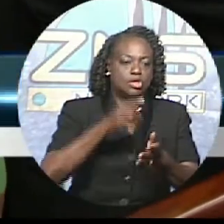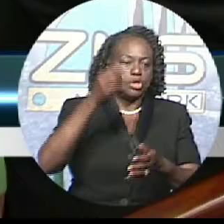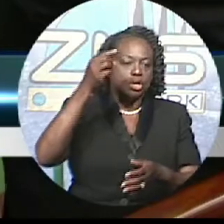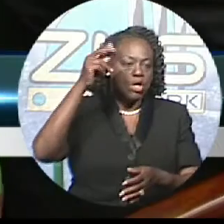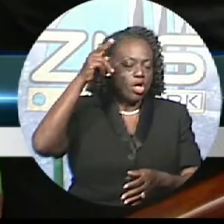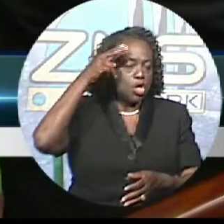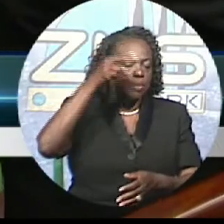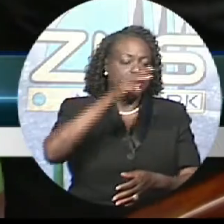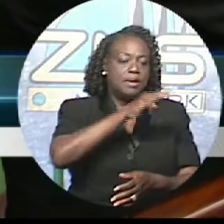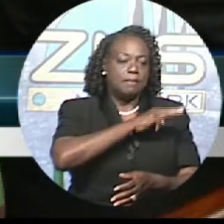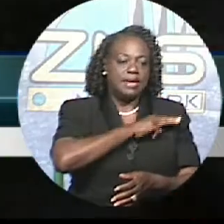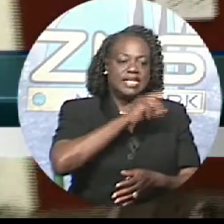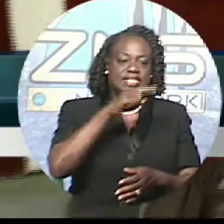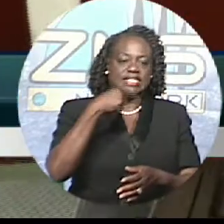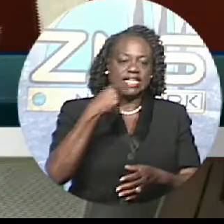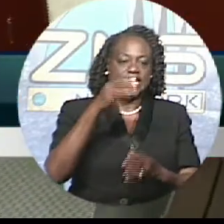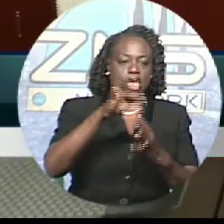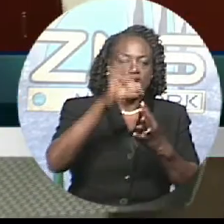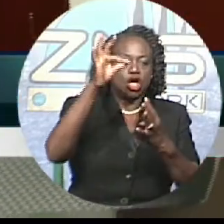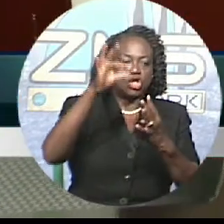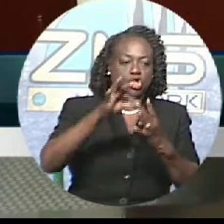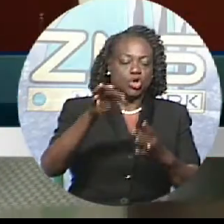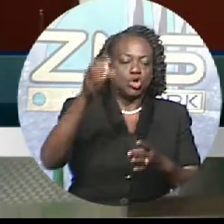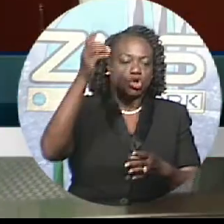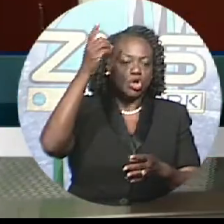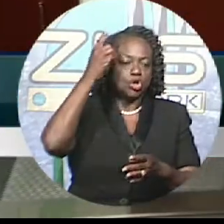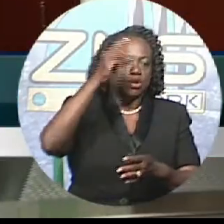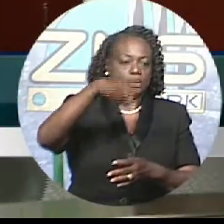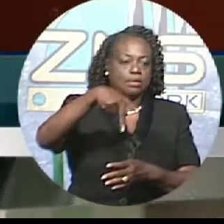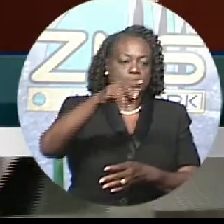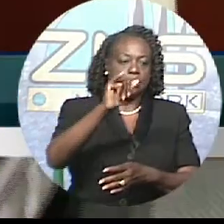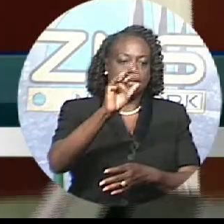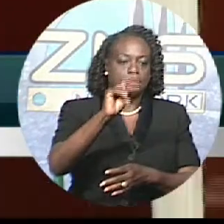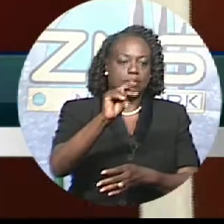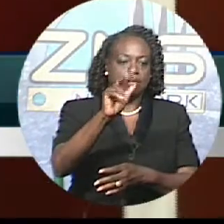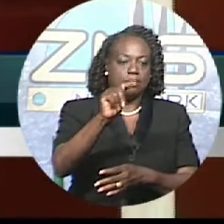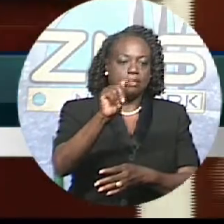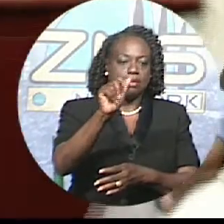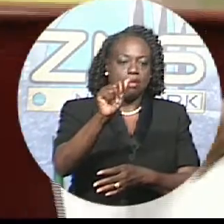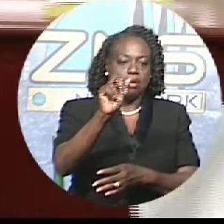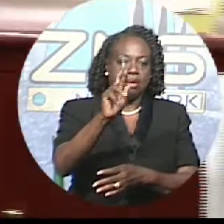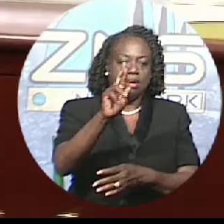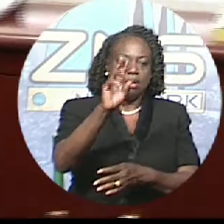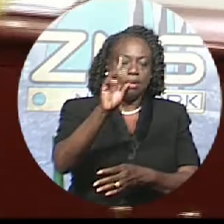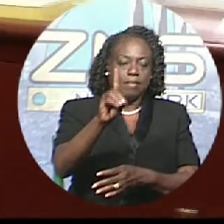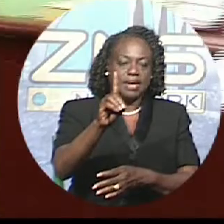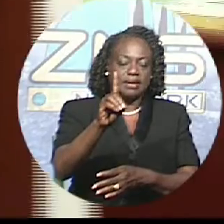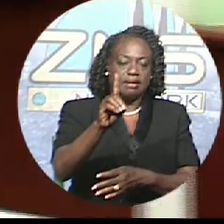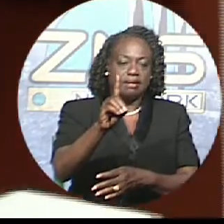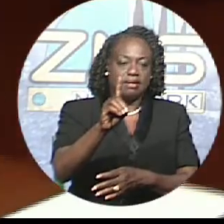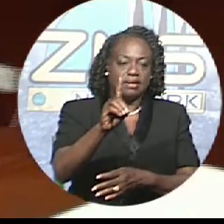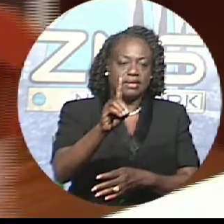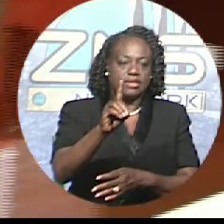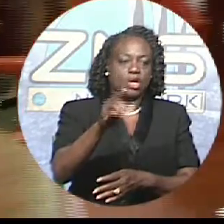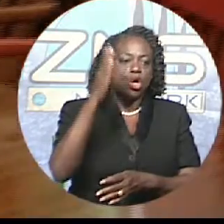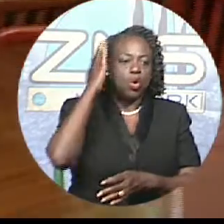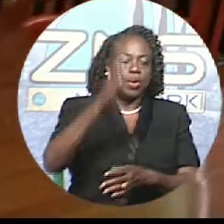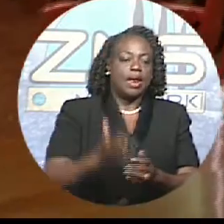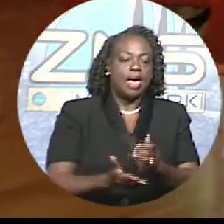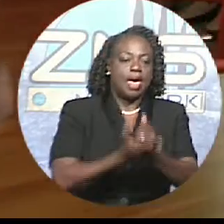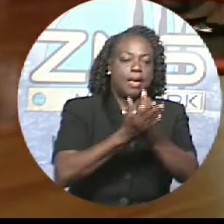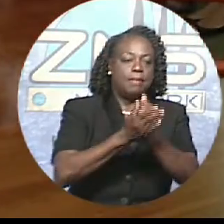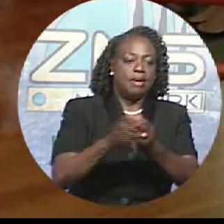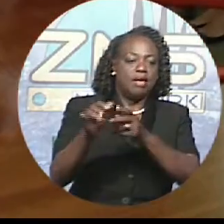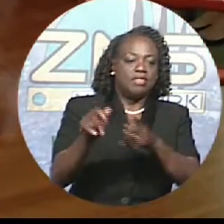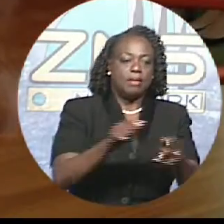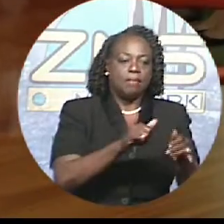says the selection came from a wide tent of very intelligent and competent Bahamians who could fit the mold. Pintard, he says, will assist the party in its